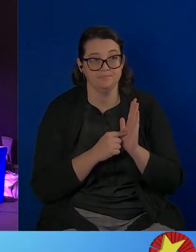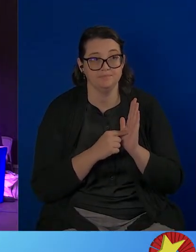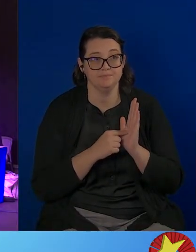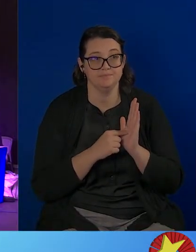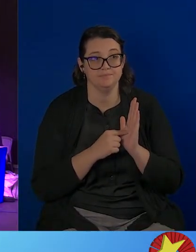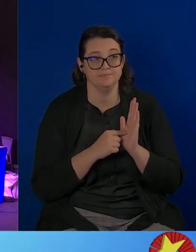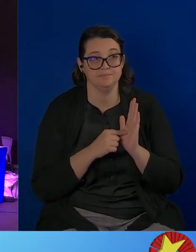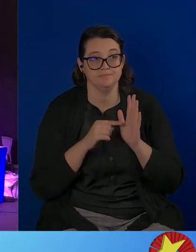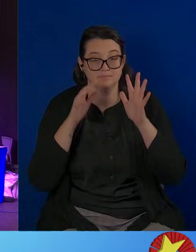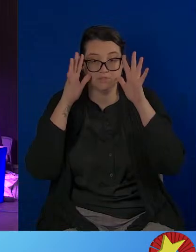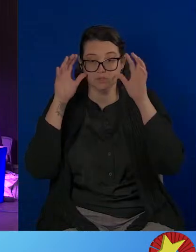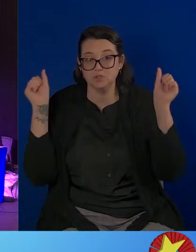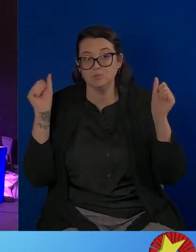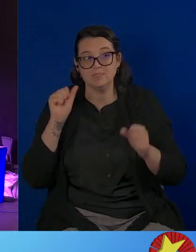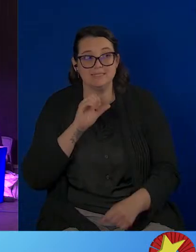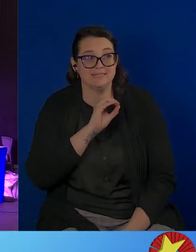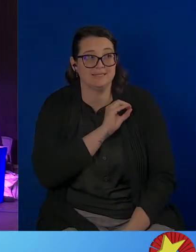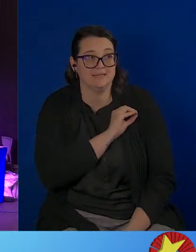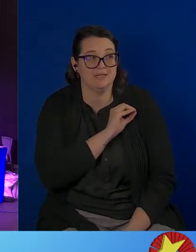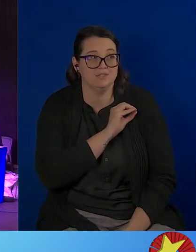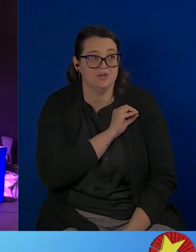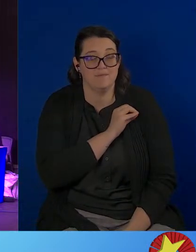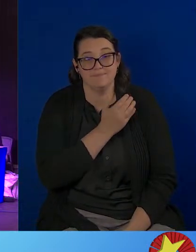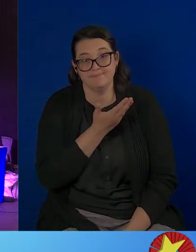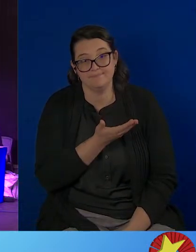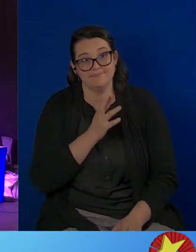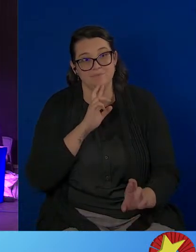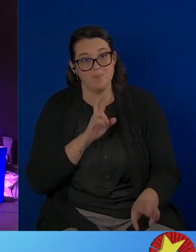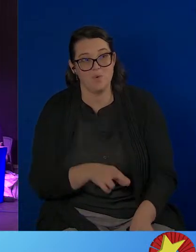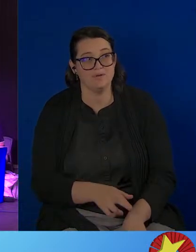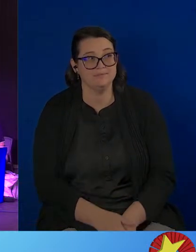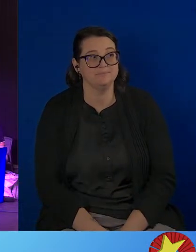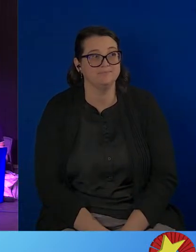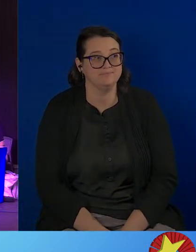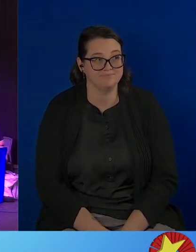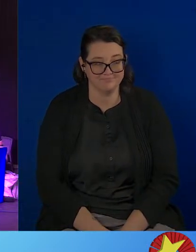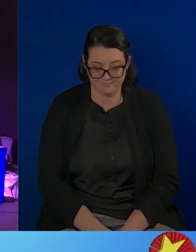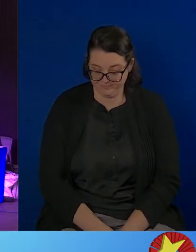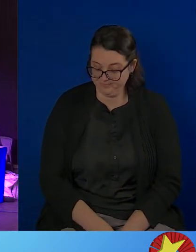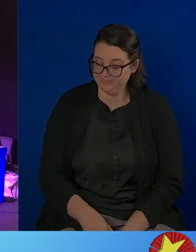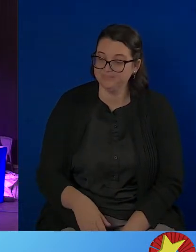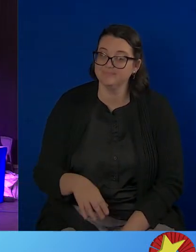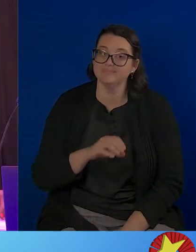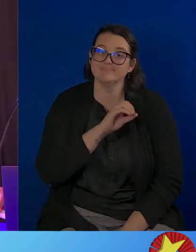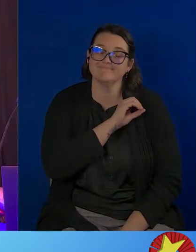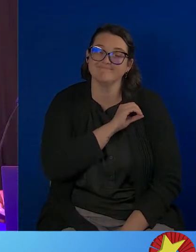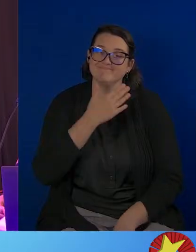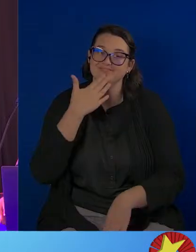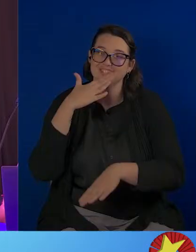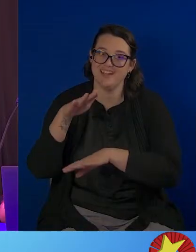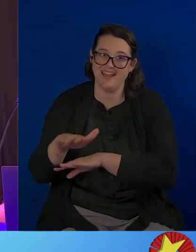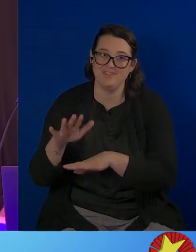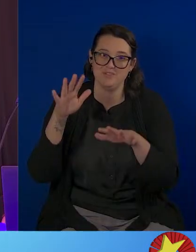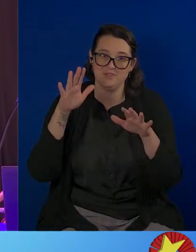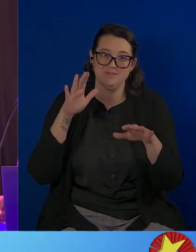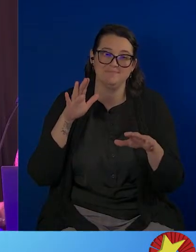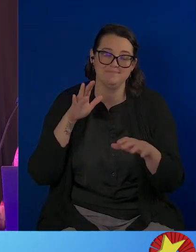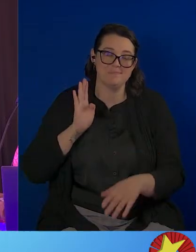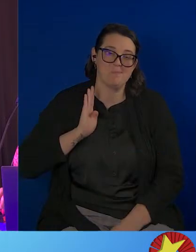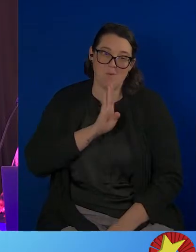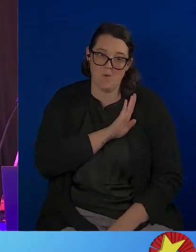Superintendent Takas, your report. Good afternoon, Board President Buchanan, Superintendent